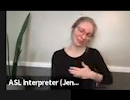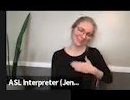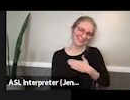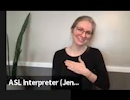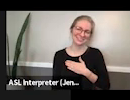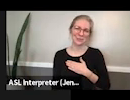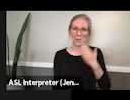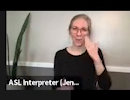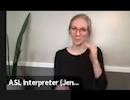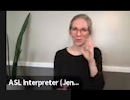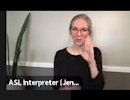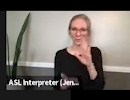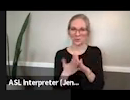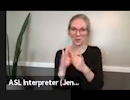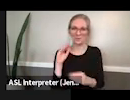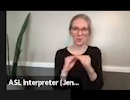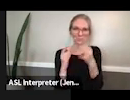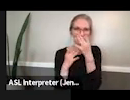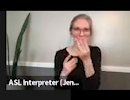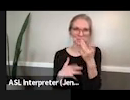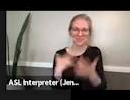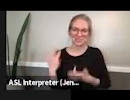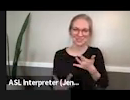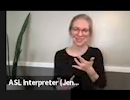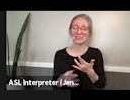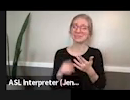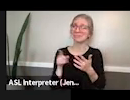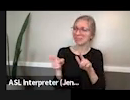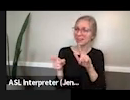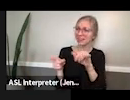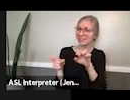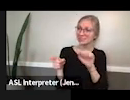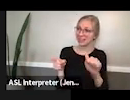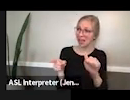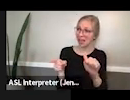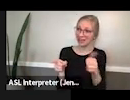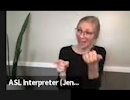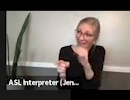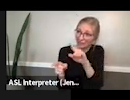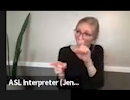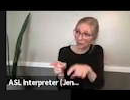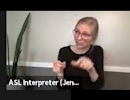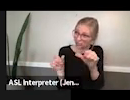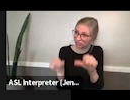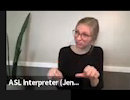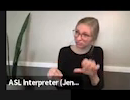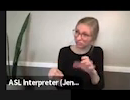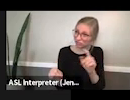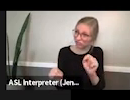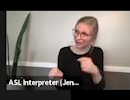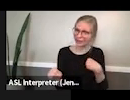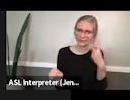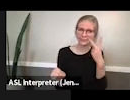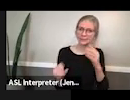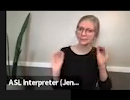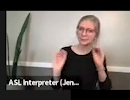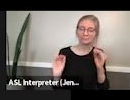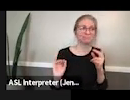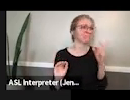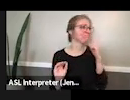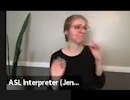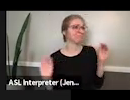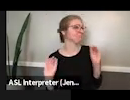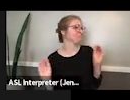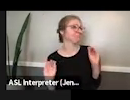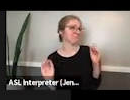more exciting. Lisa, what questions do you have in the chat? I'm not seeing any, but maybe Yeah, I don't see anything